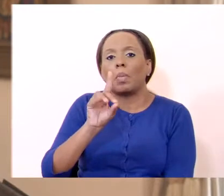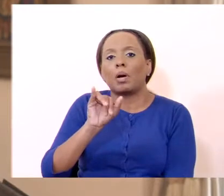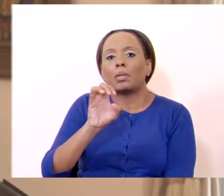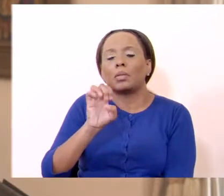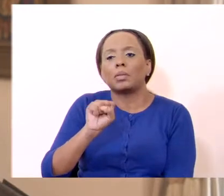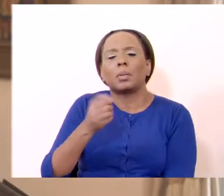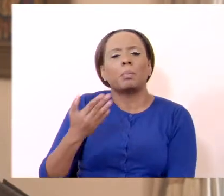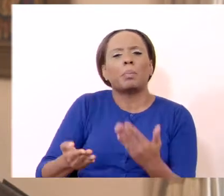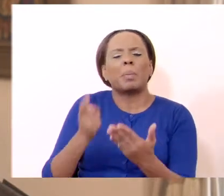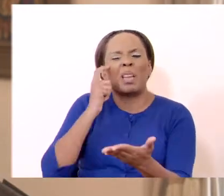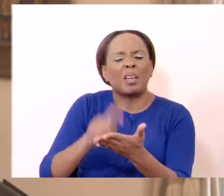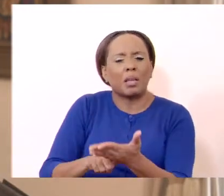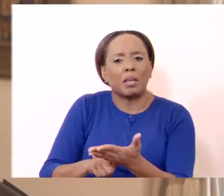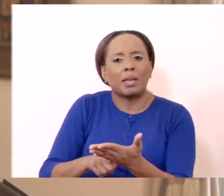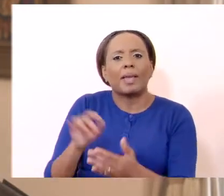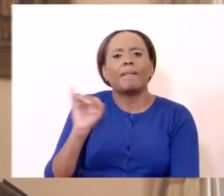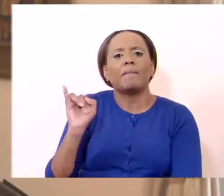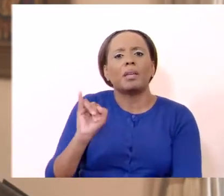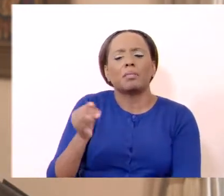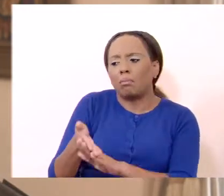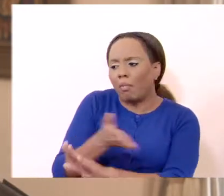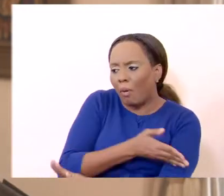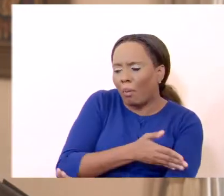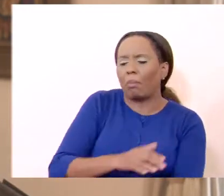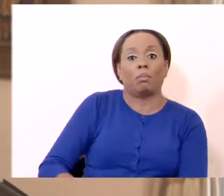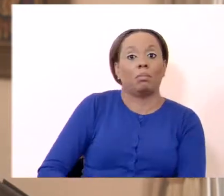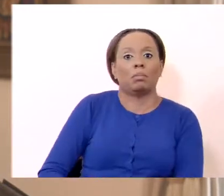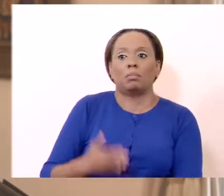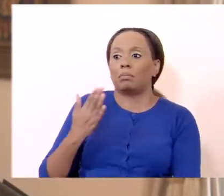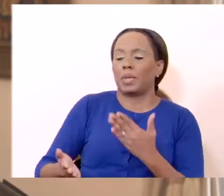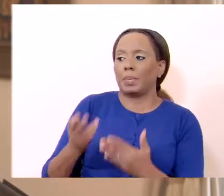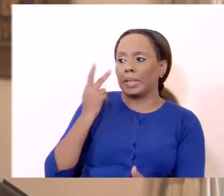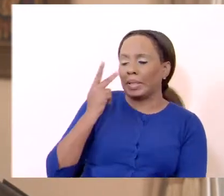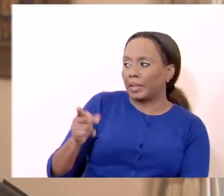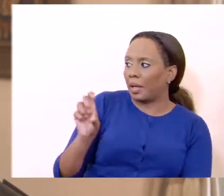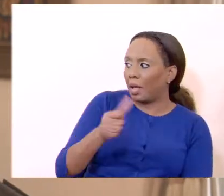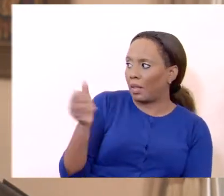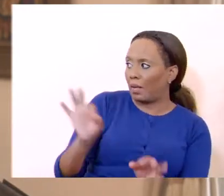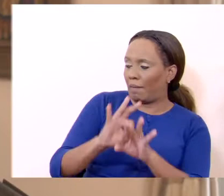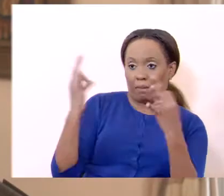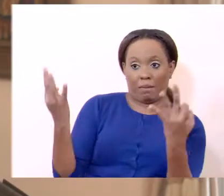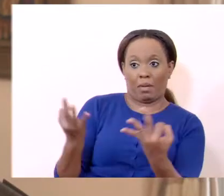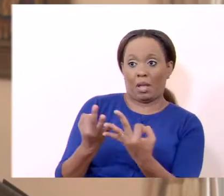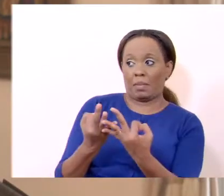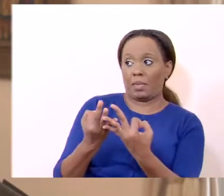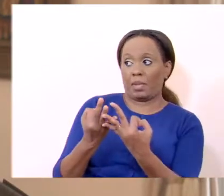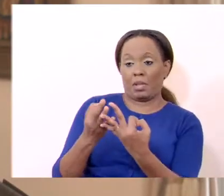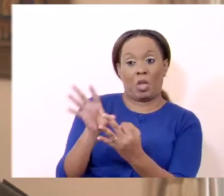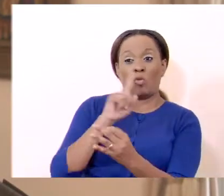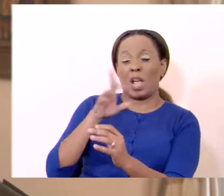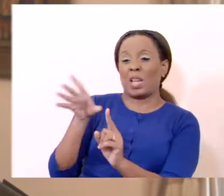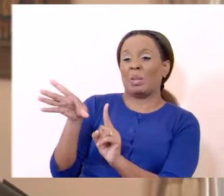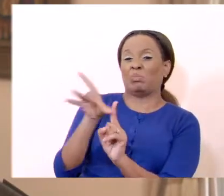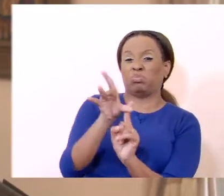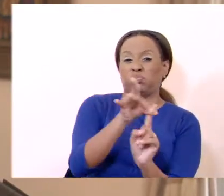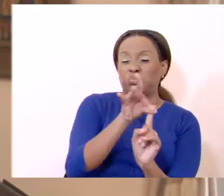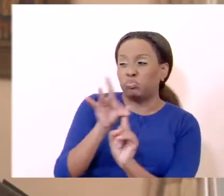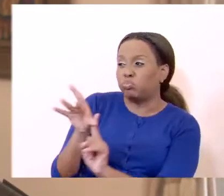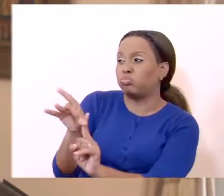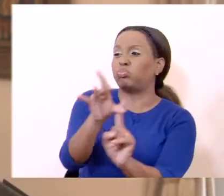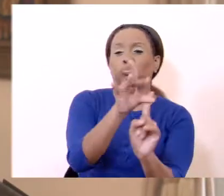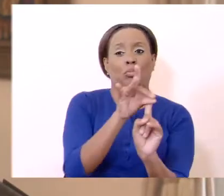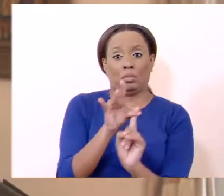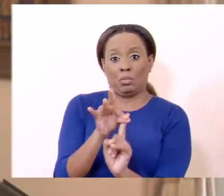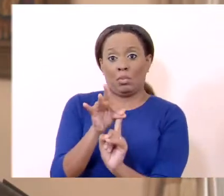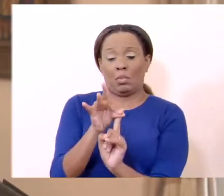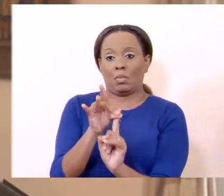immediate environment, we can usually identify other family members who have been infected and therefore extrapolate